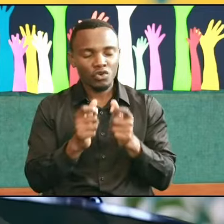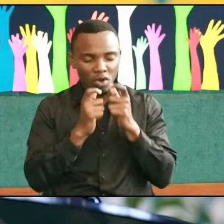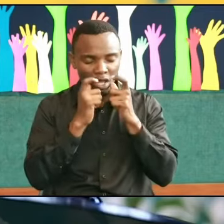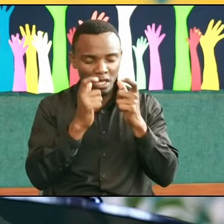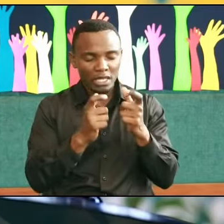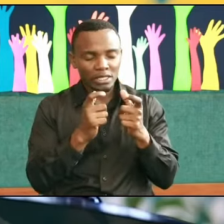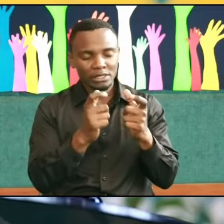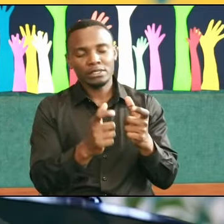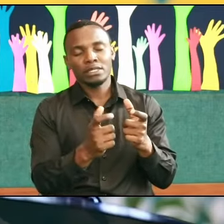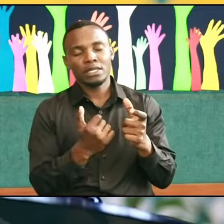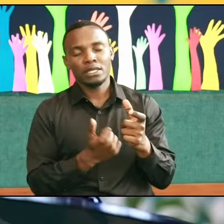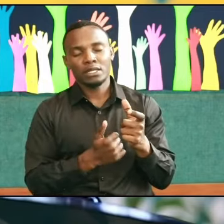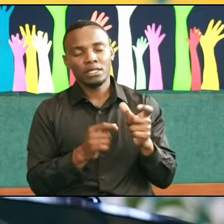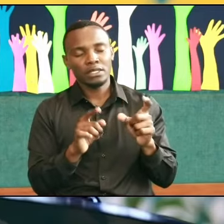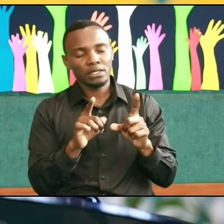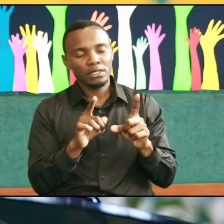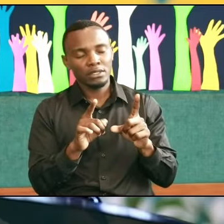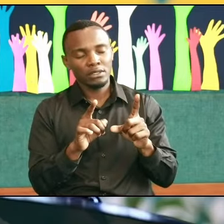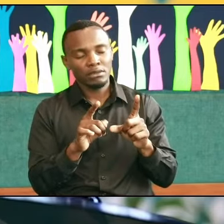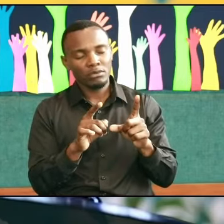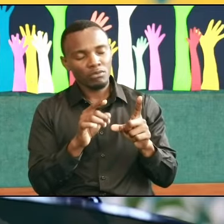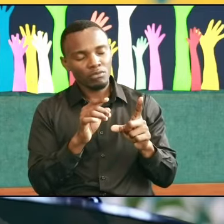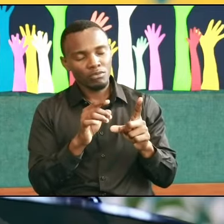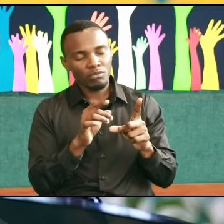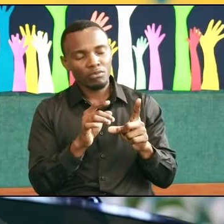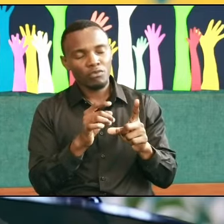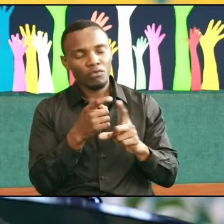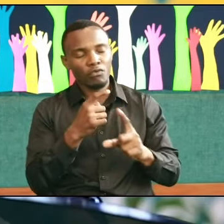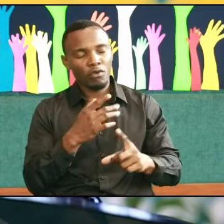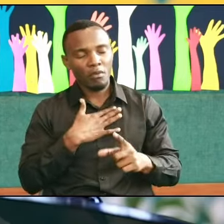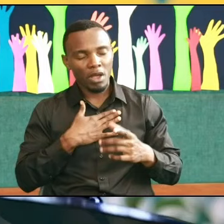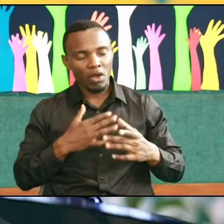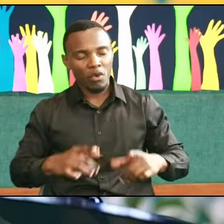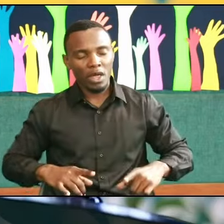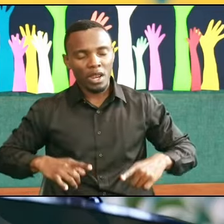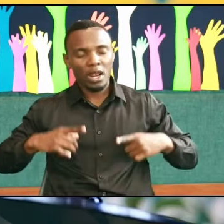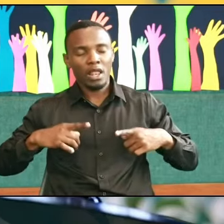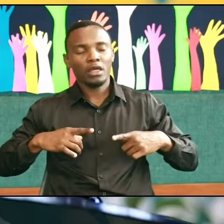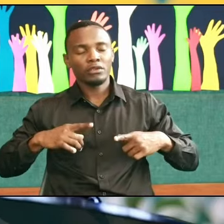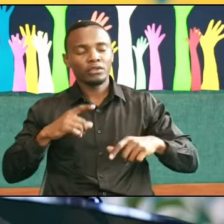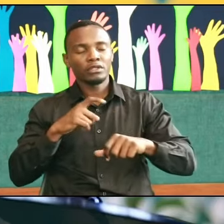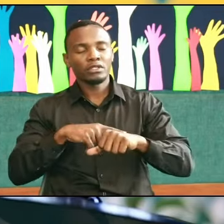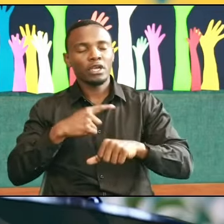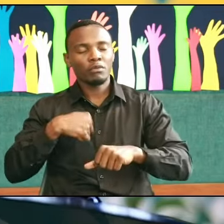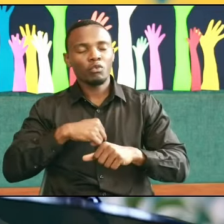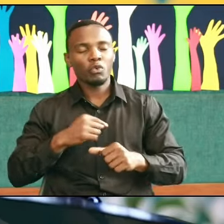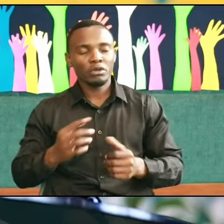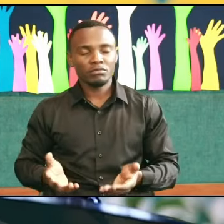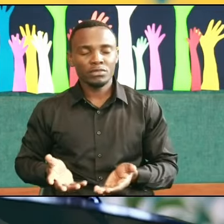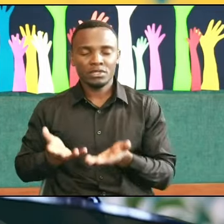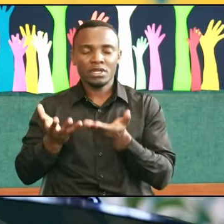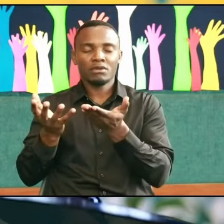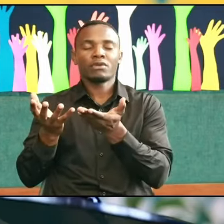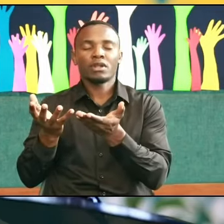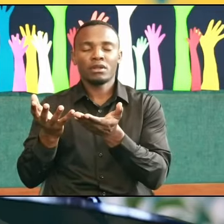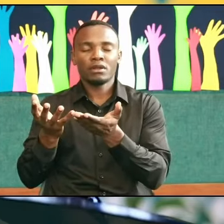that comes with it out of our hearts and our lives, as we surrender all to Jesus.